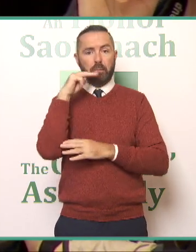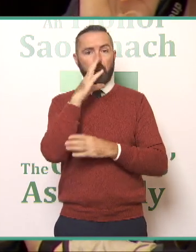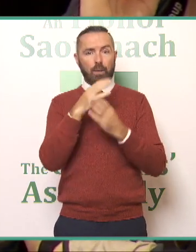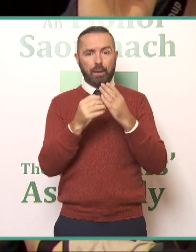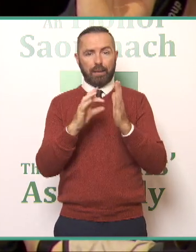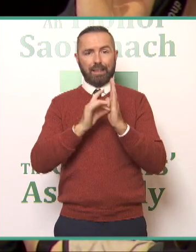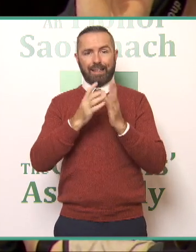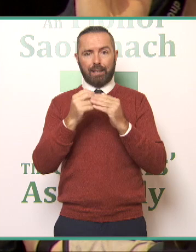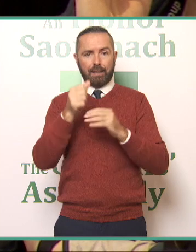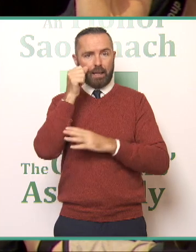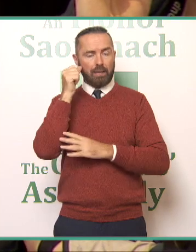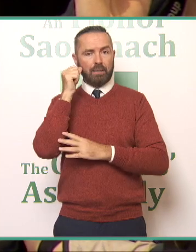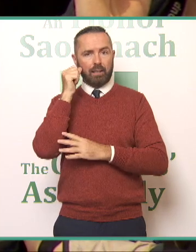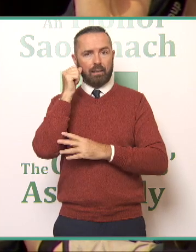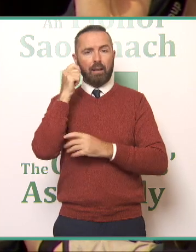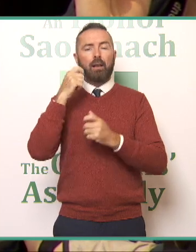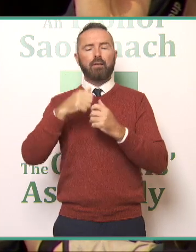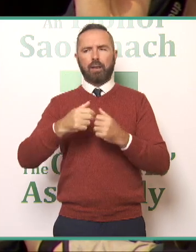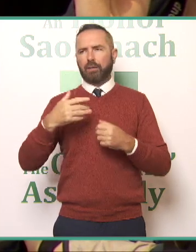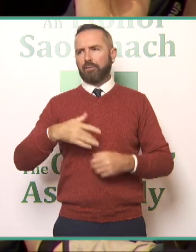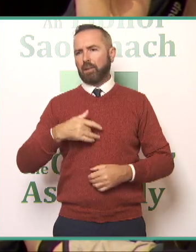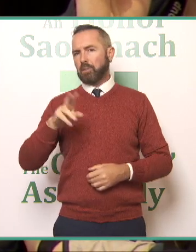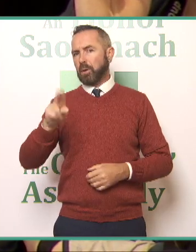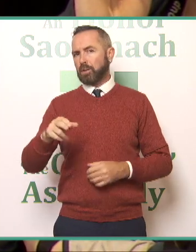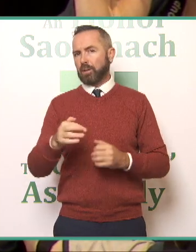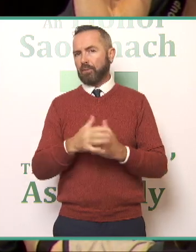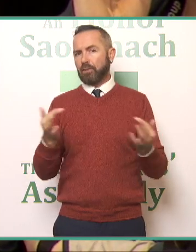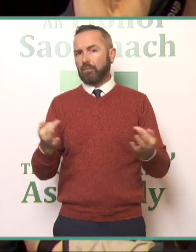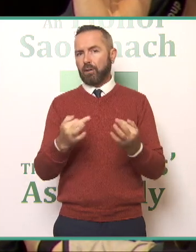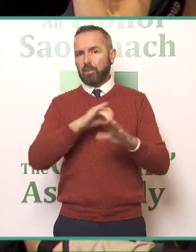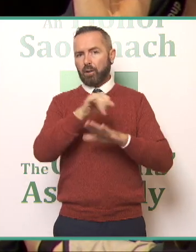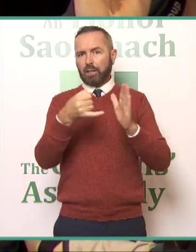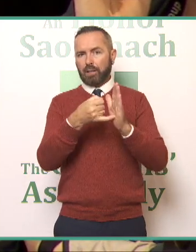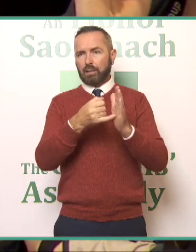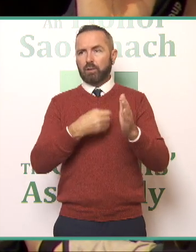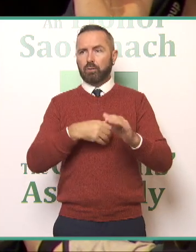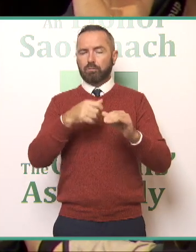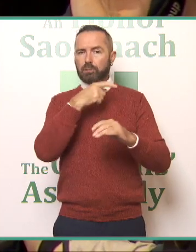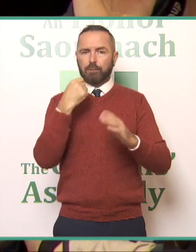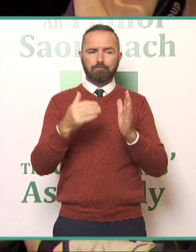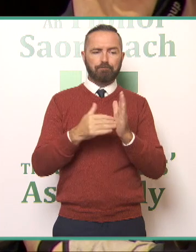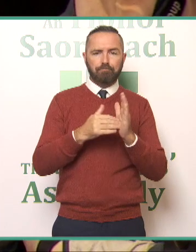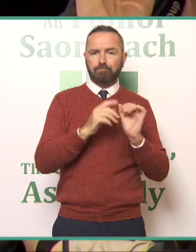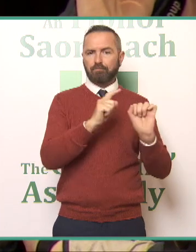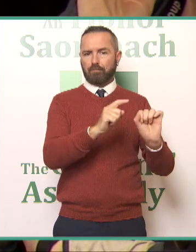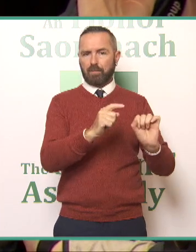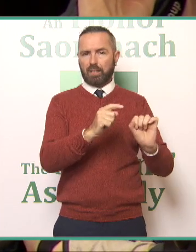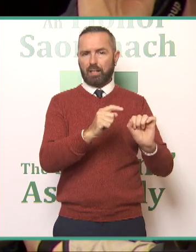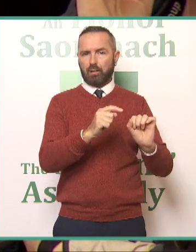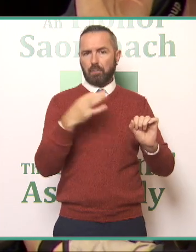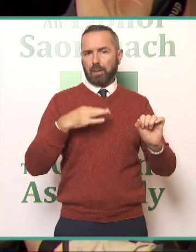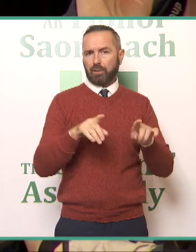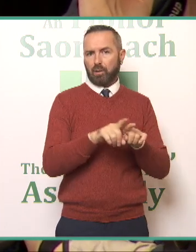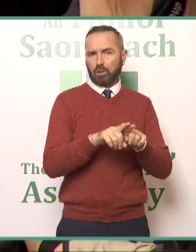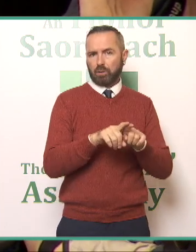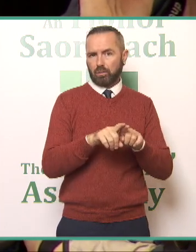yesterday, then I think it's possible for the farm organisations to say, actually, that's in their interest too, and they use their lobbying to